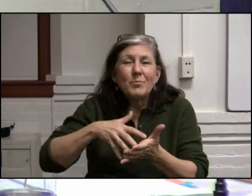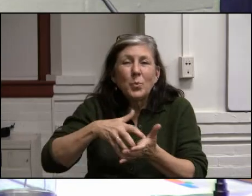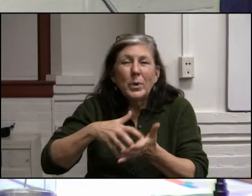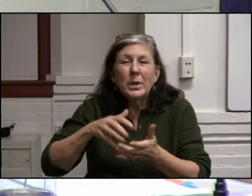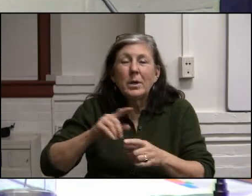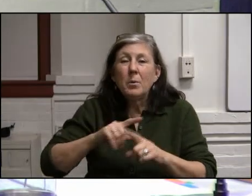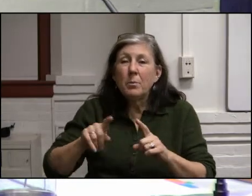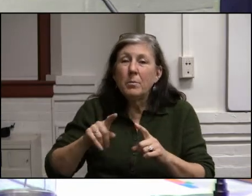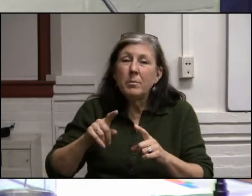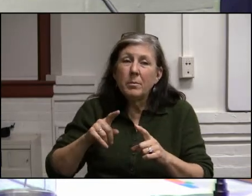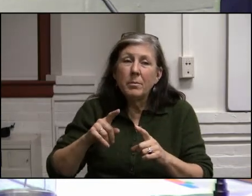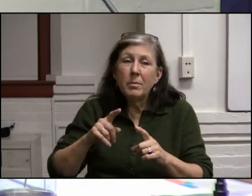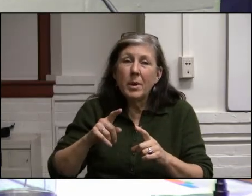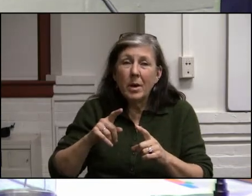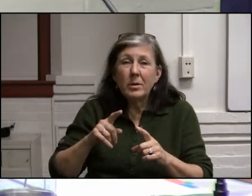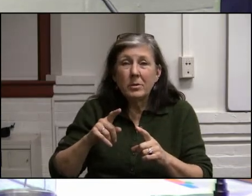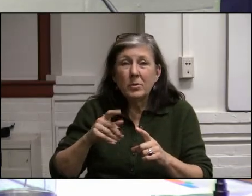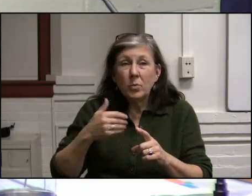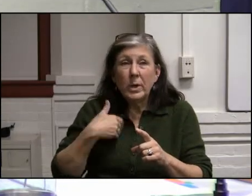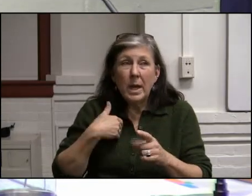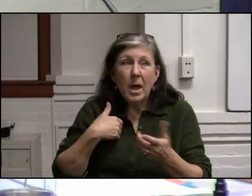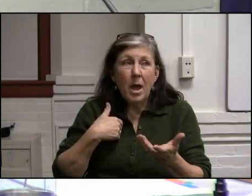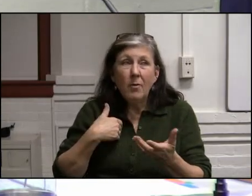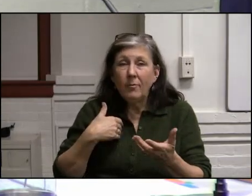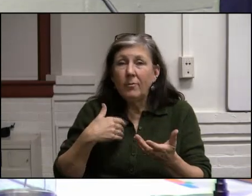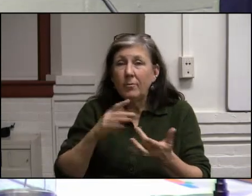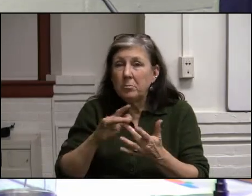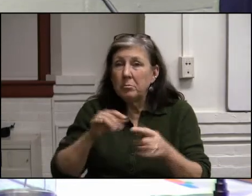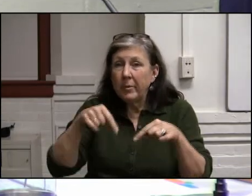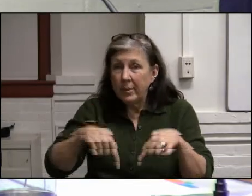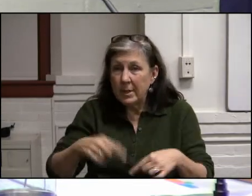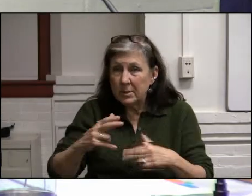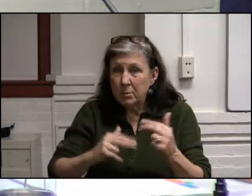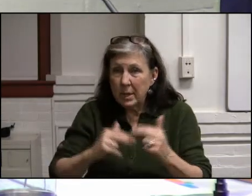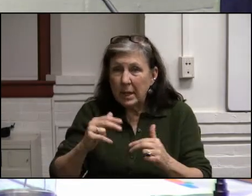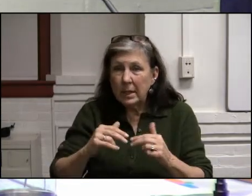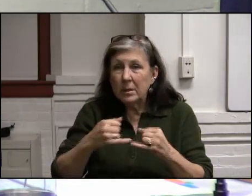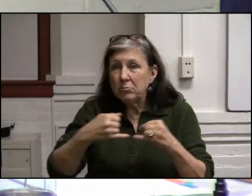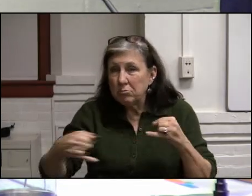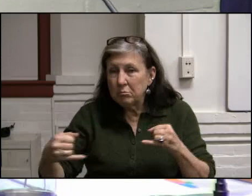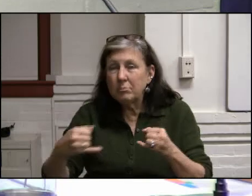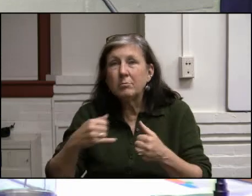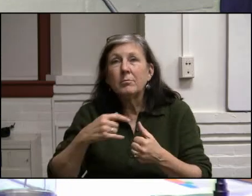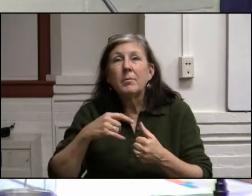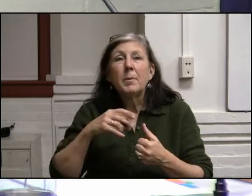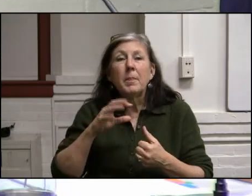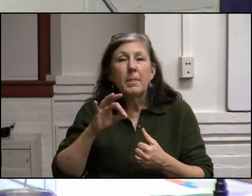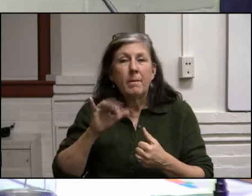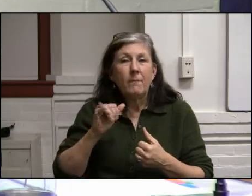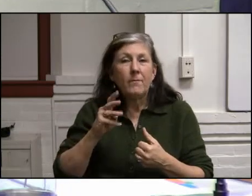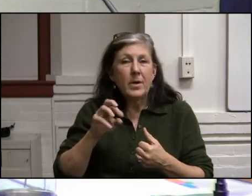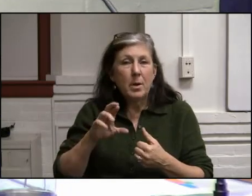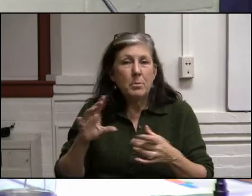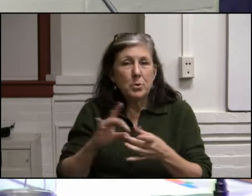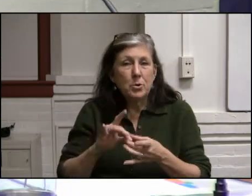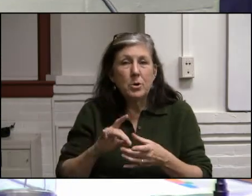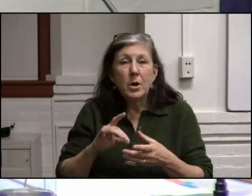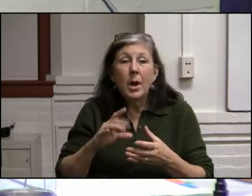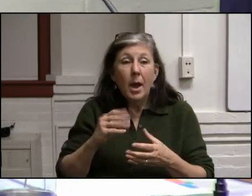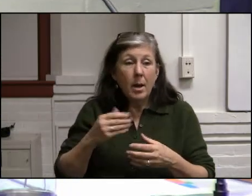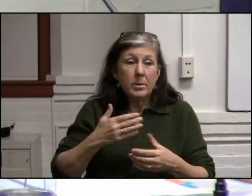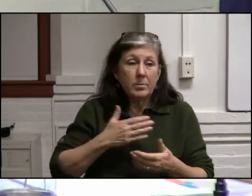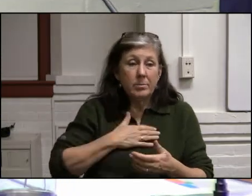on. But we have fiber to this building, and we have fiber to, I just confirmed with somebody who helps me with